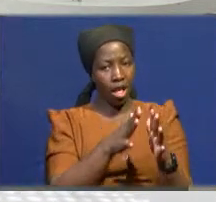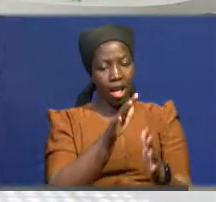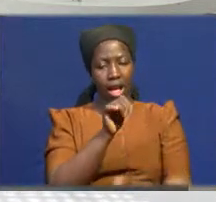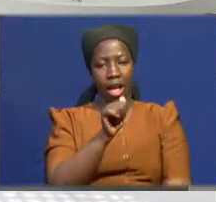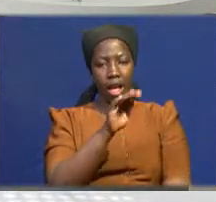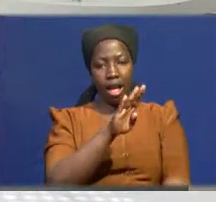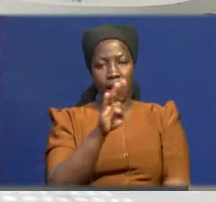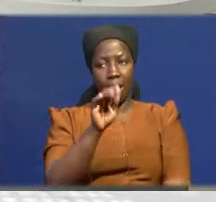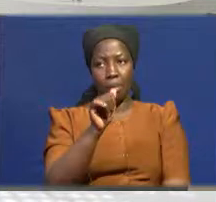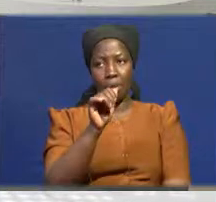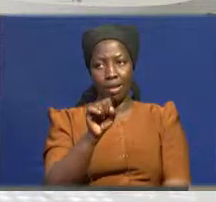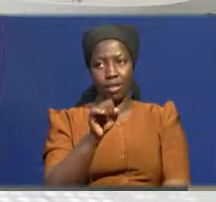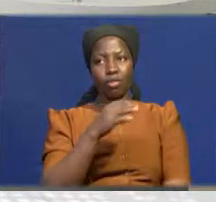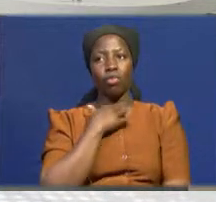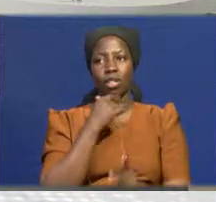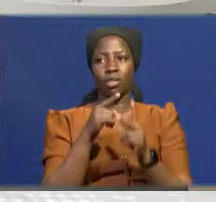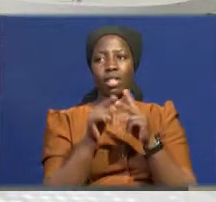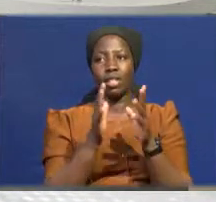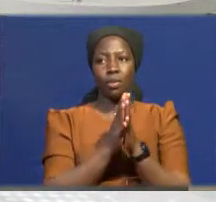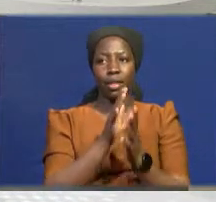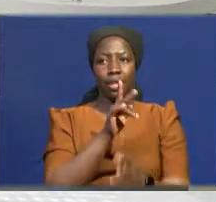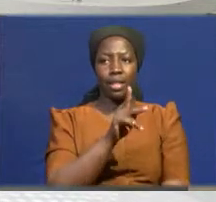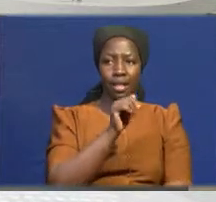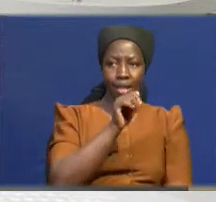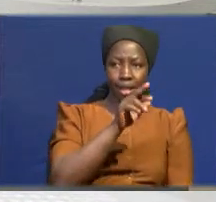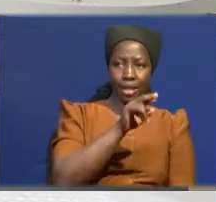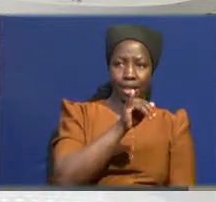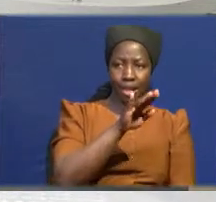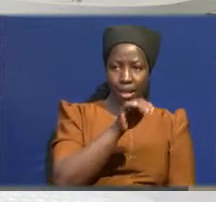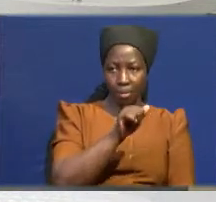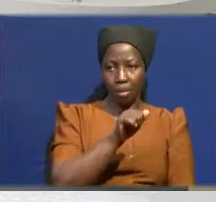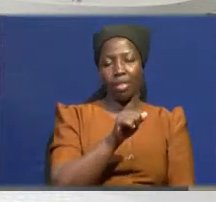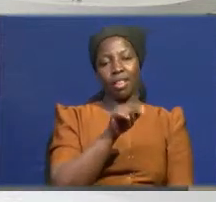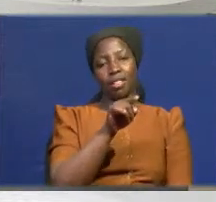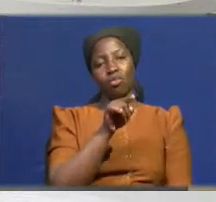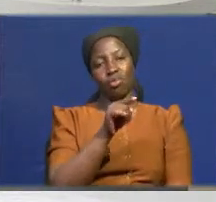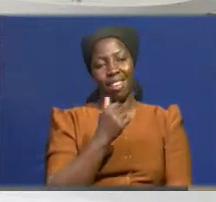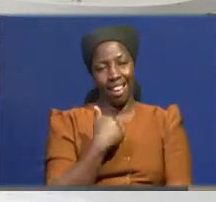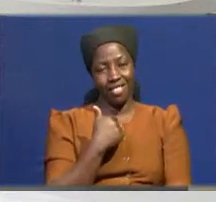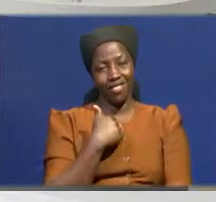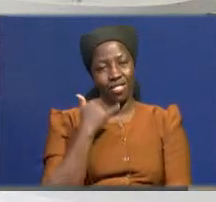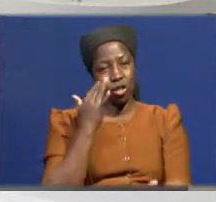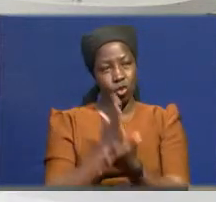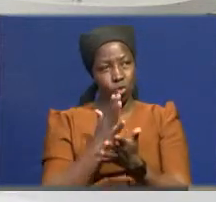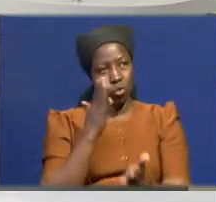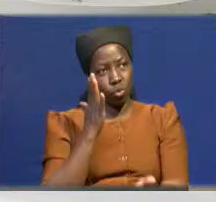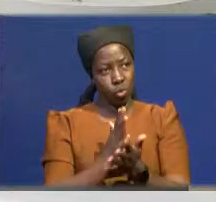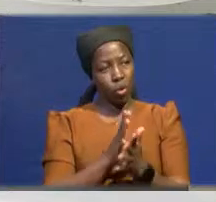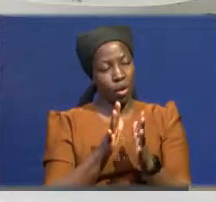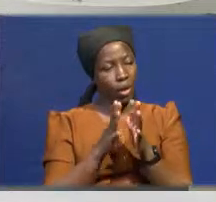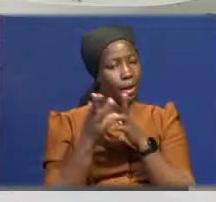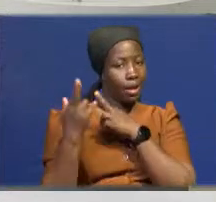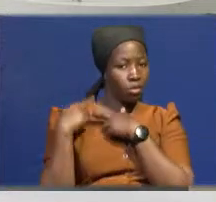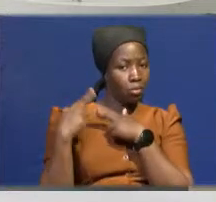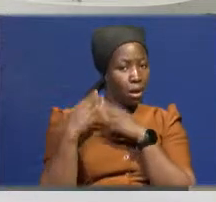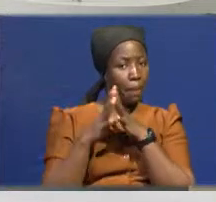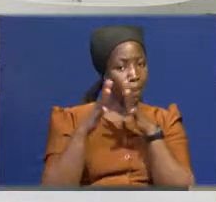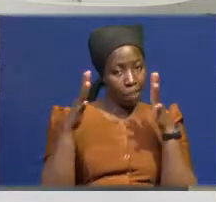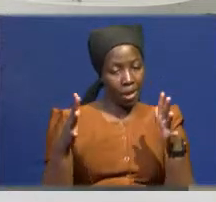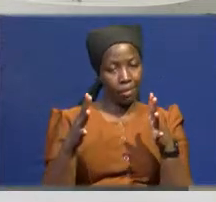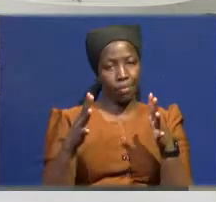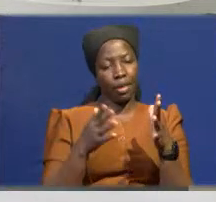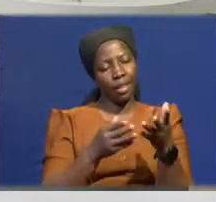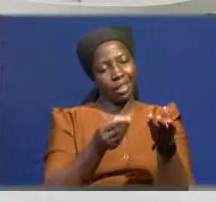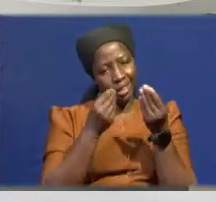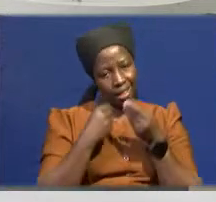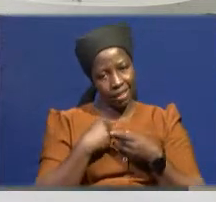you, Kariba. As the Chief Marshal, you have real, real big tasks to run. Yeah. And just give